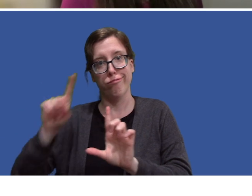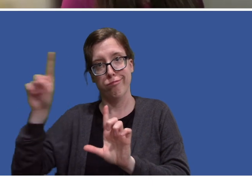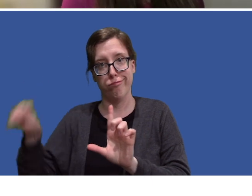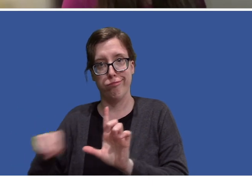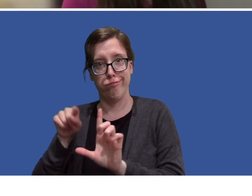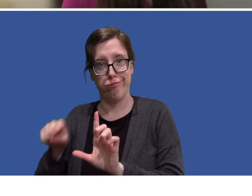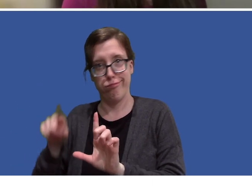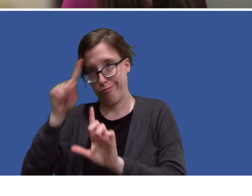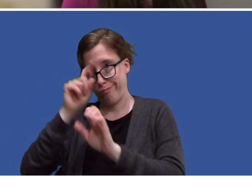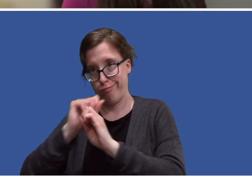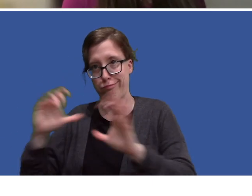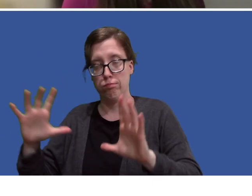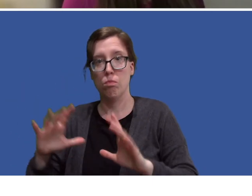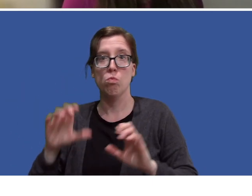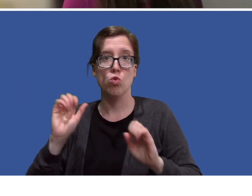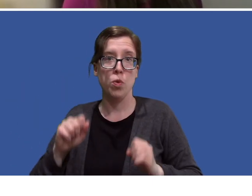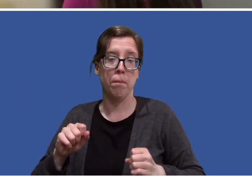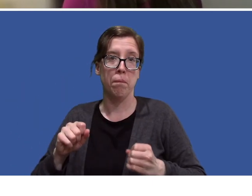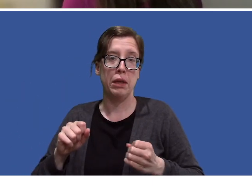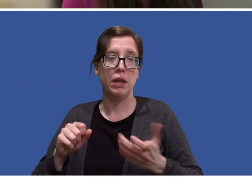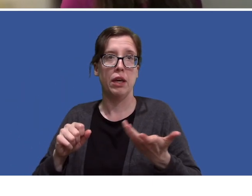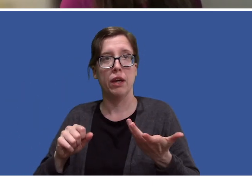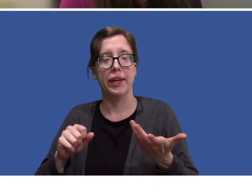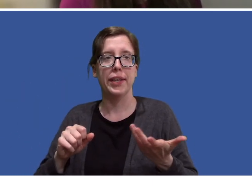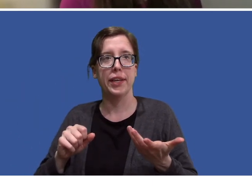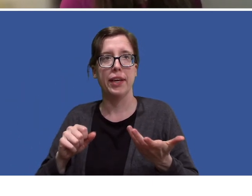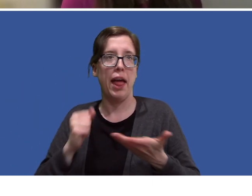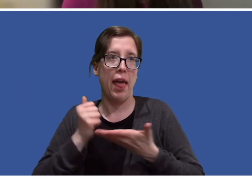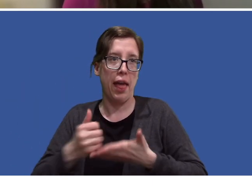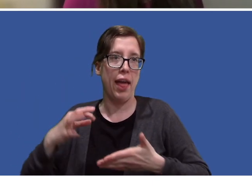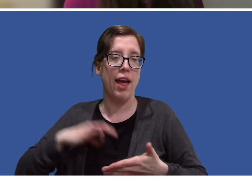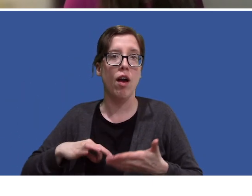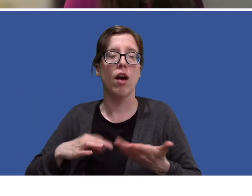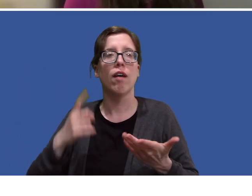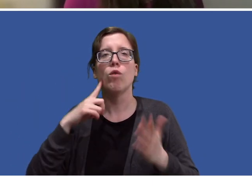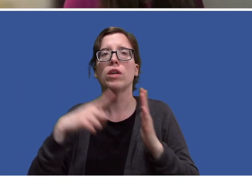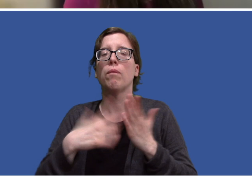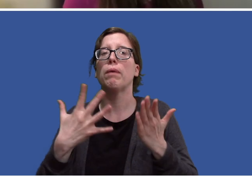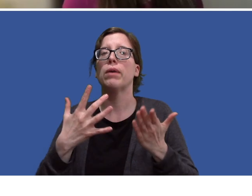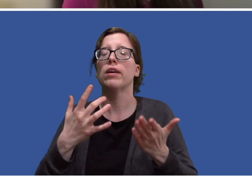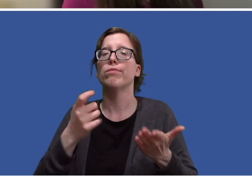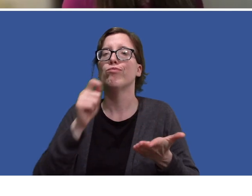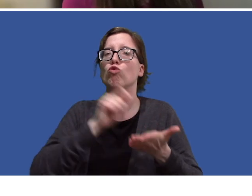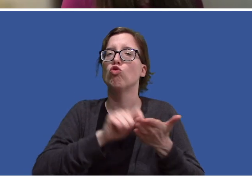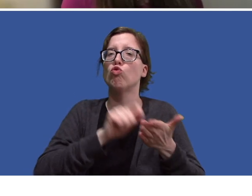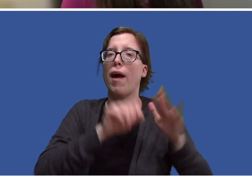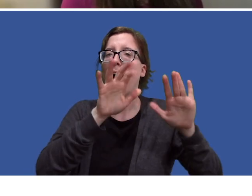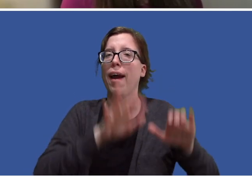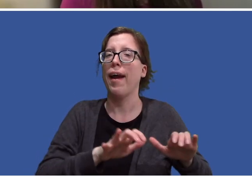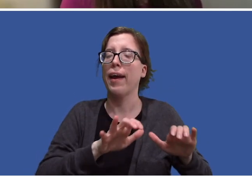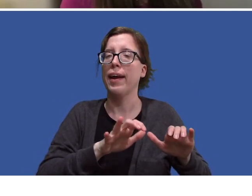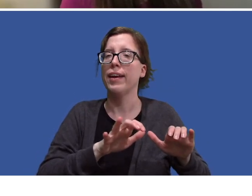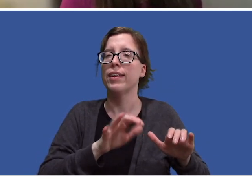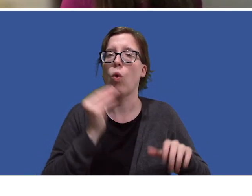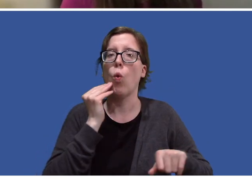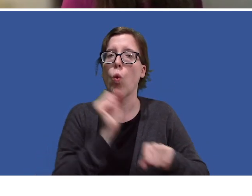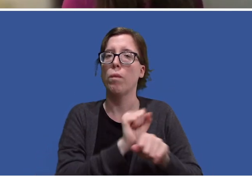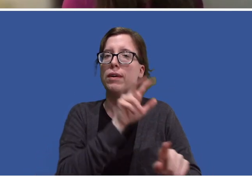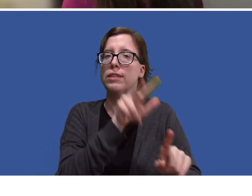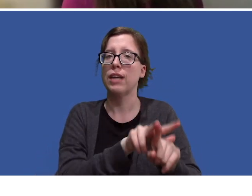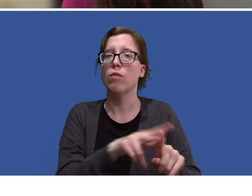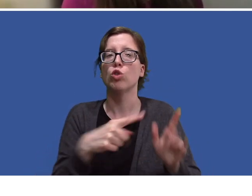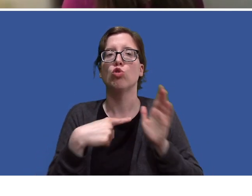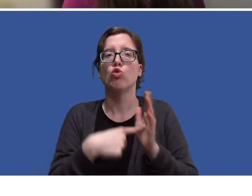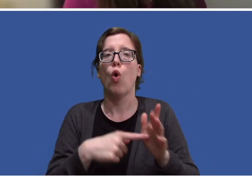Maybe it's a writing assignment, you know, being able to see those examples, knowing the different steps that are going to be expected. It allows